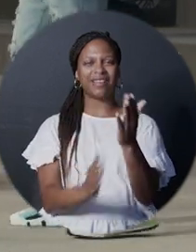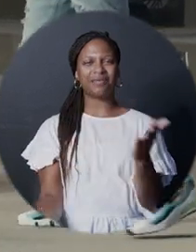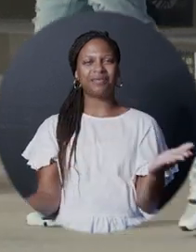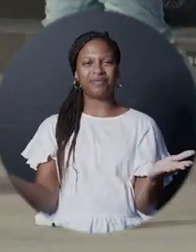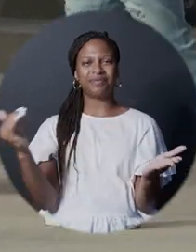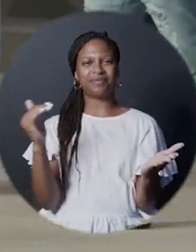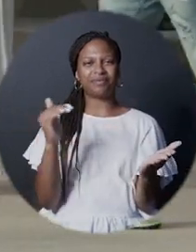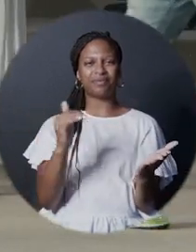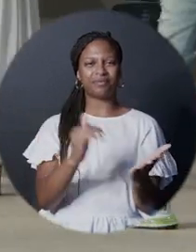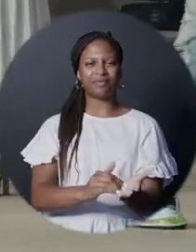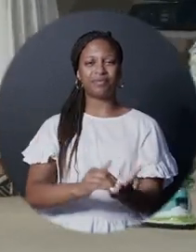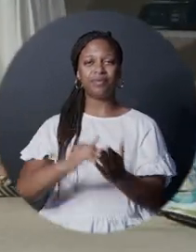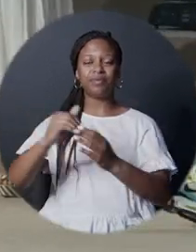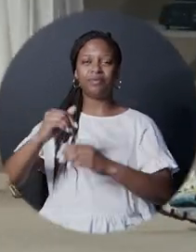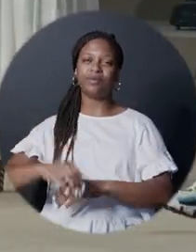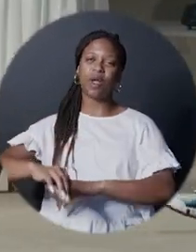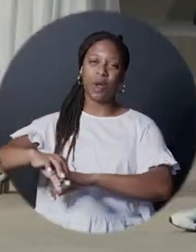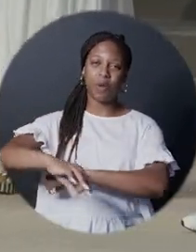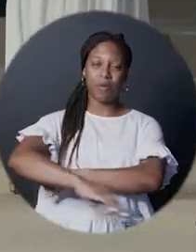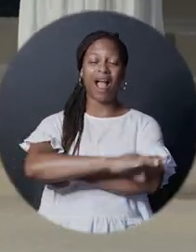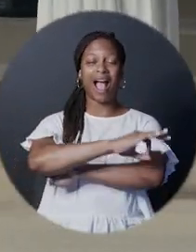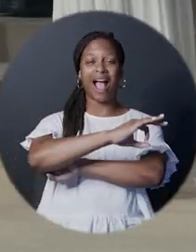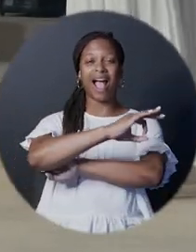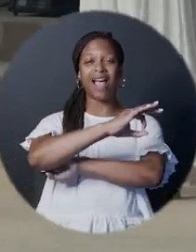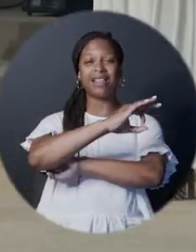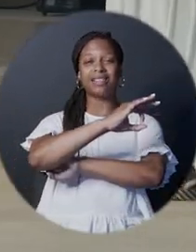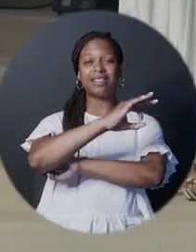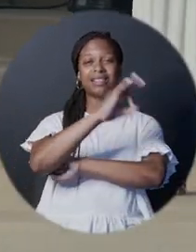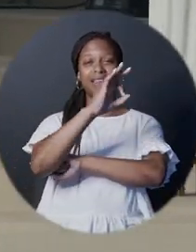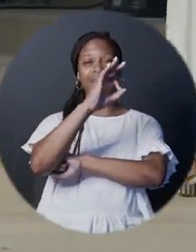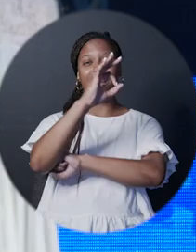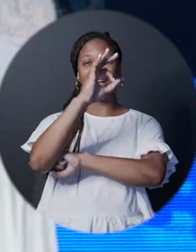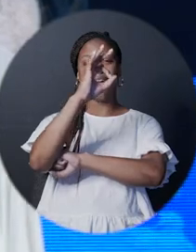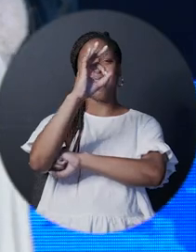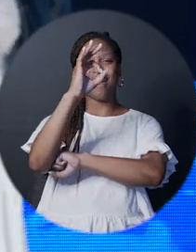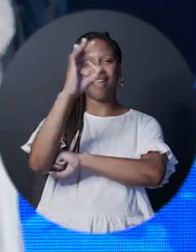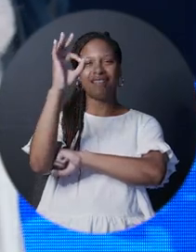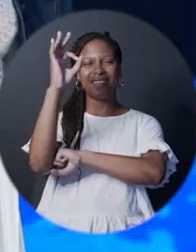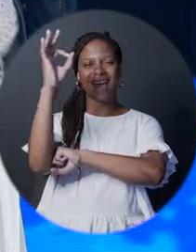From the rising of the sun. Come on, let's sing it. From the rising.